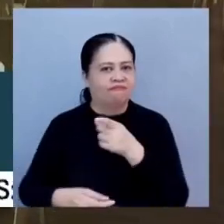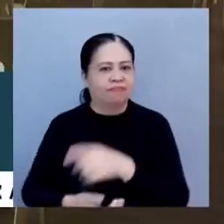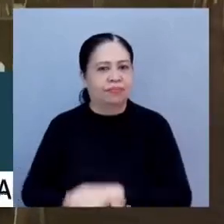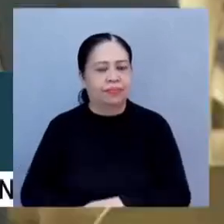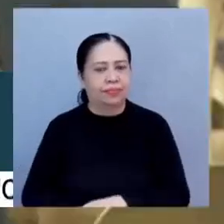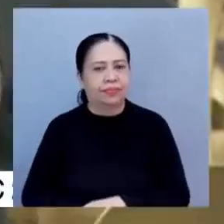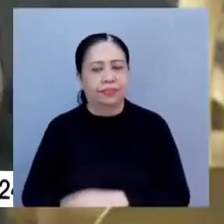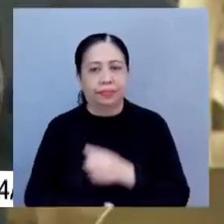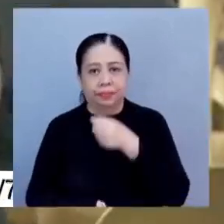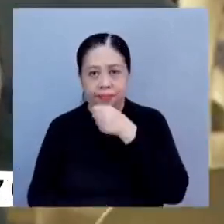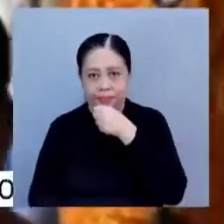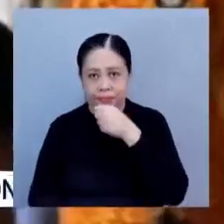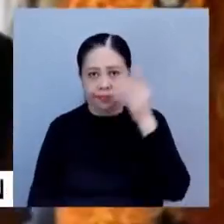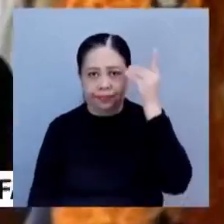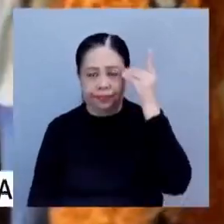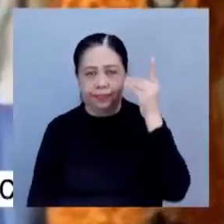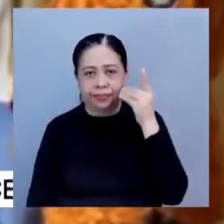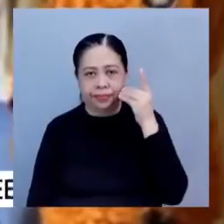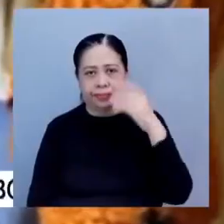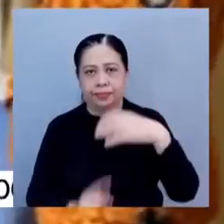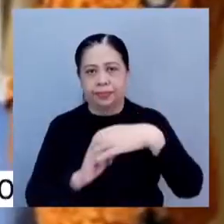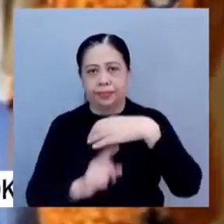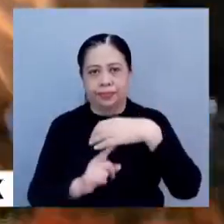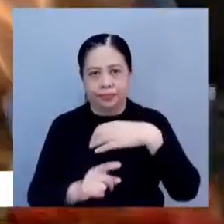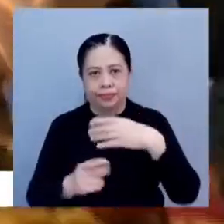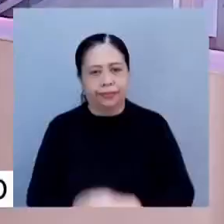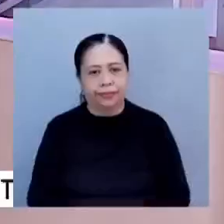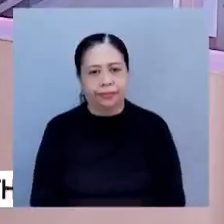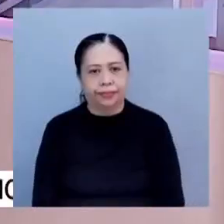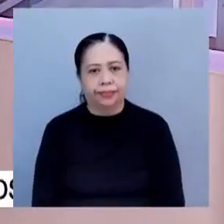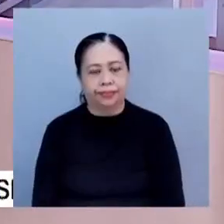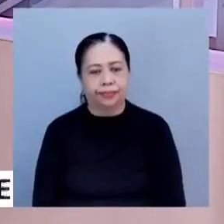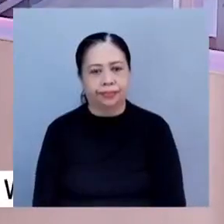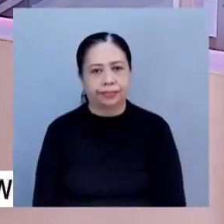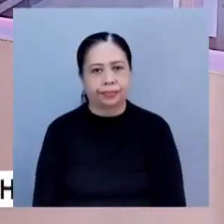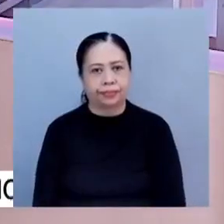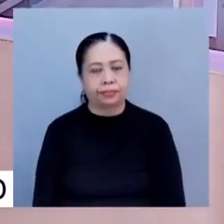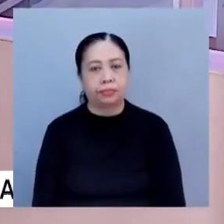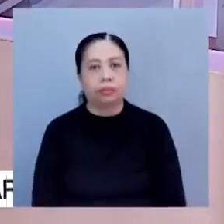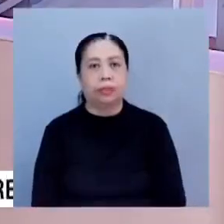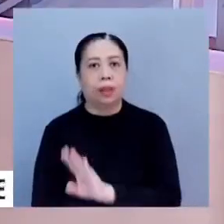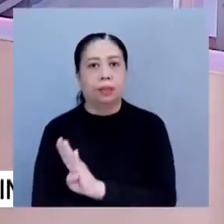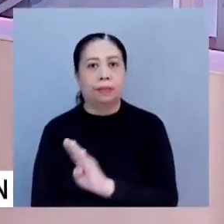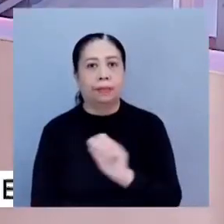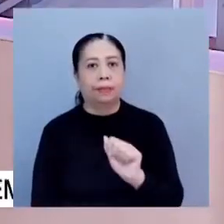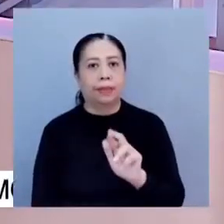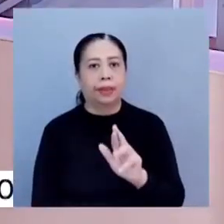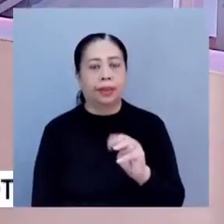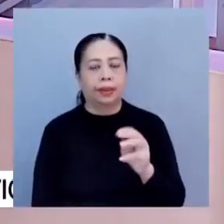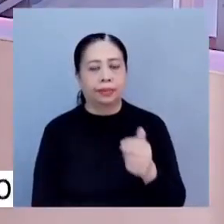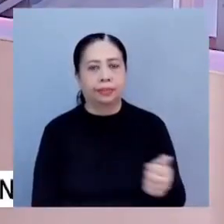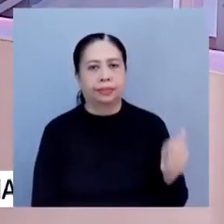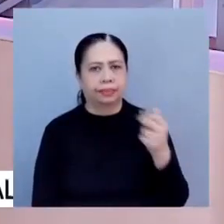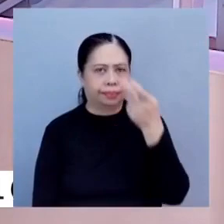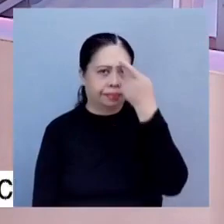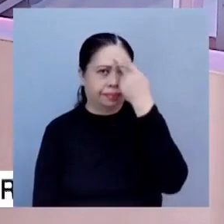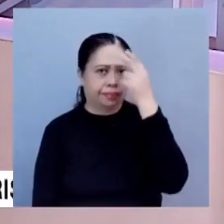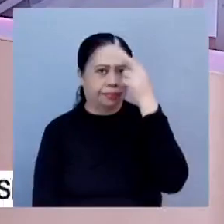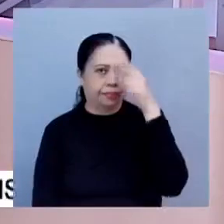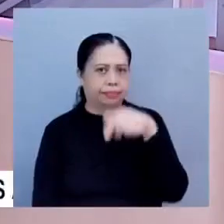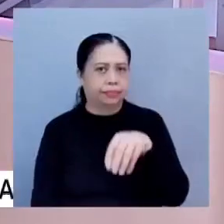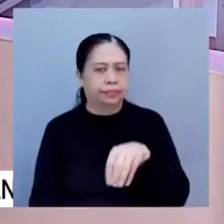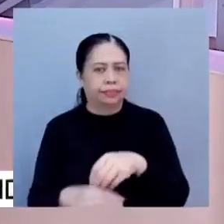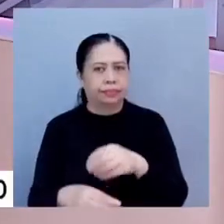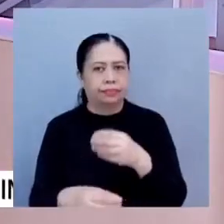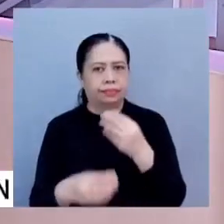Datu, ABS-CBN News, Marawi City. The Bangsamoro Region's Interior Minister suspects the bombing in Marawi was